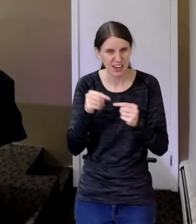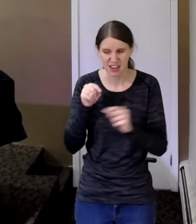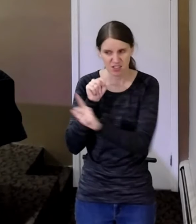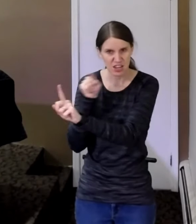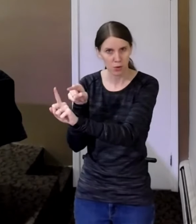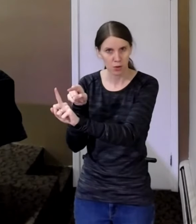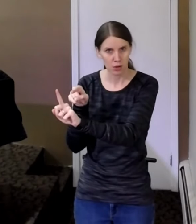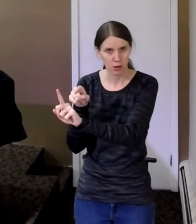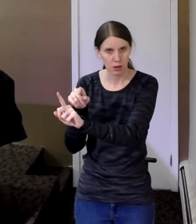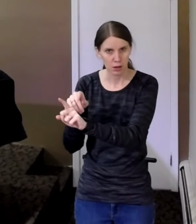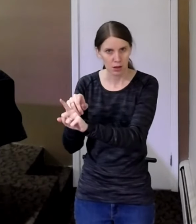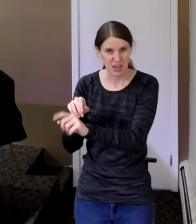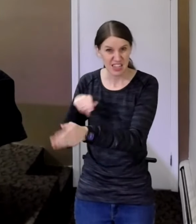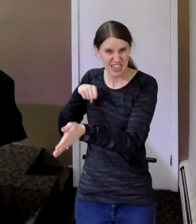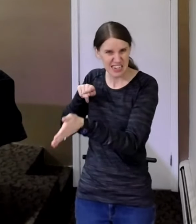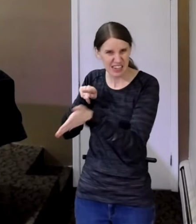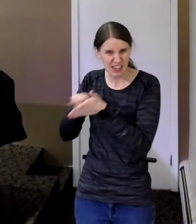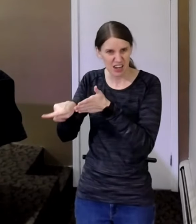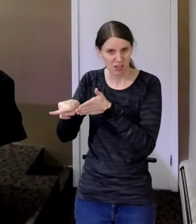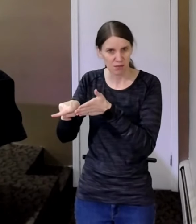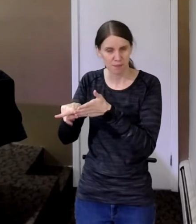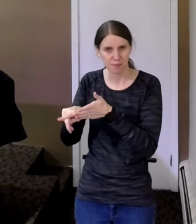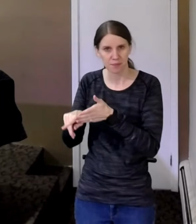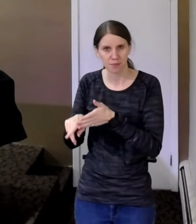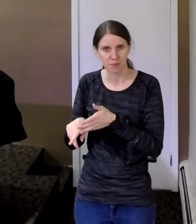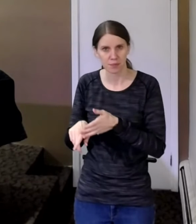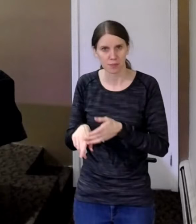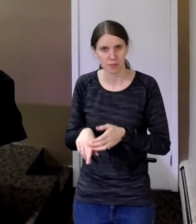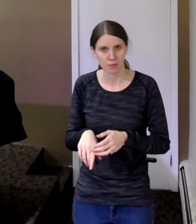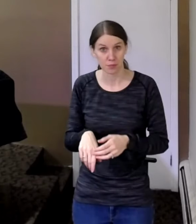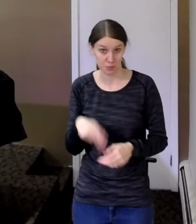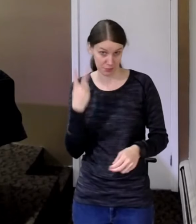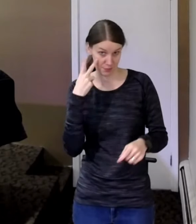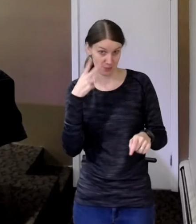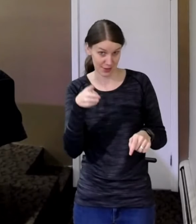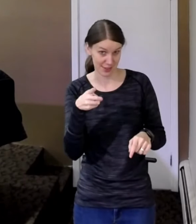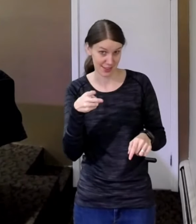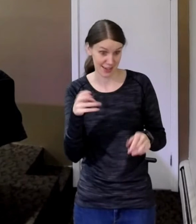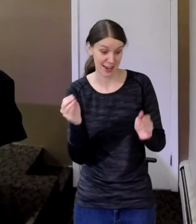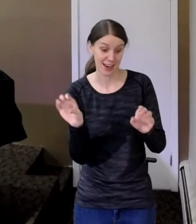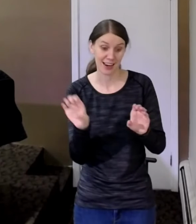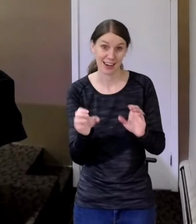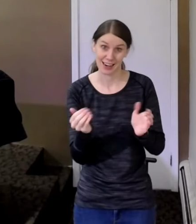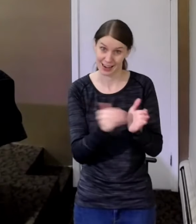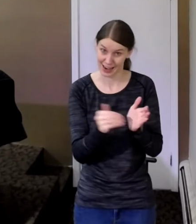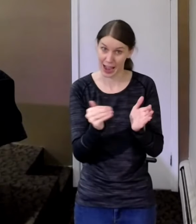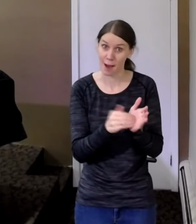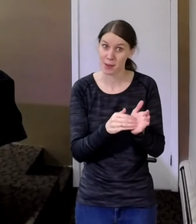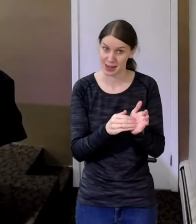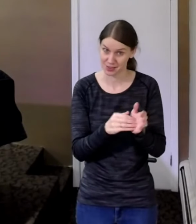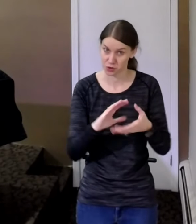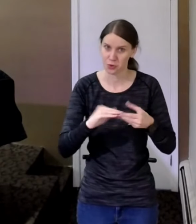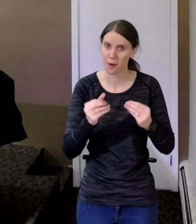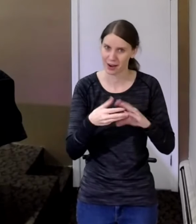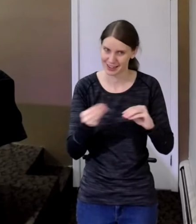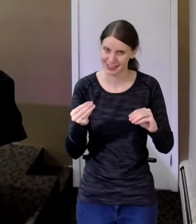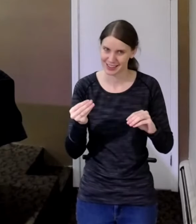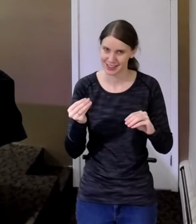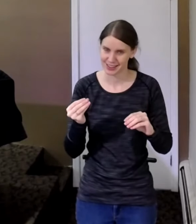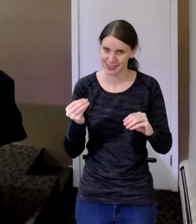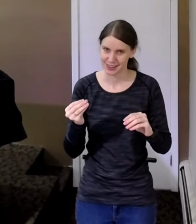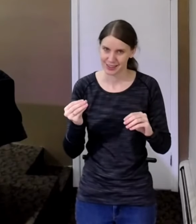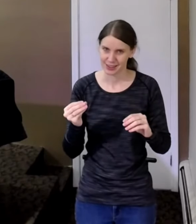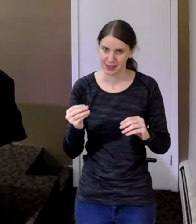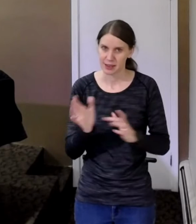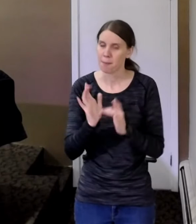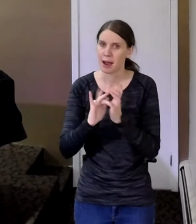to slay him." You see a trend here? In the New Testament, it's written this way: